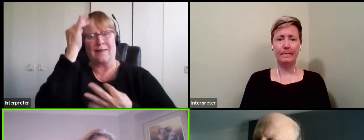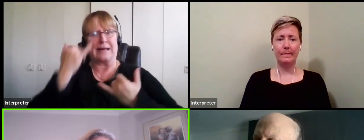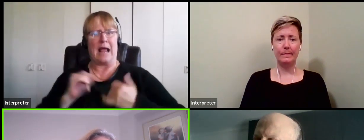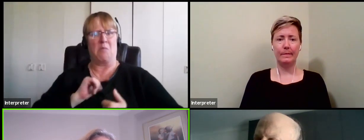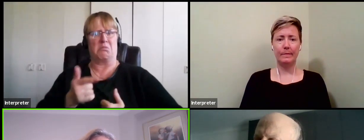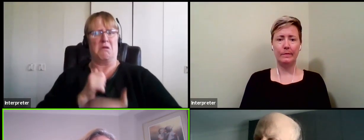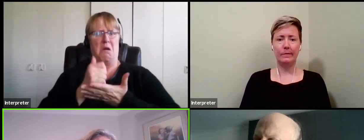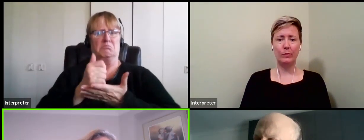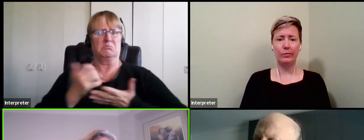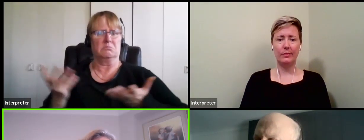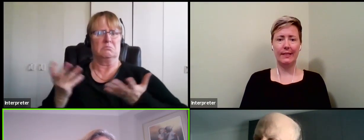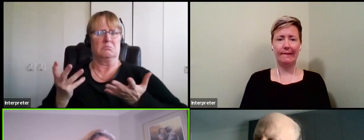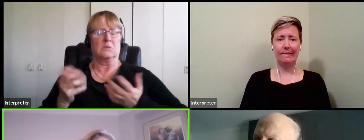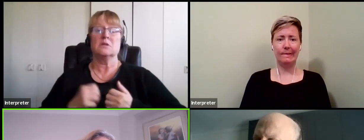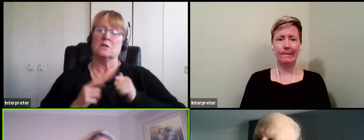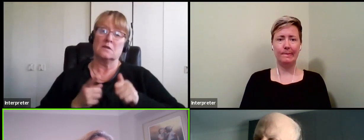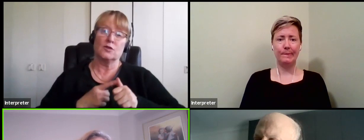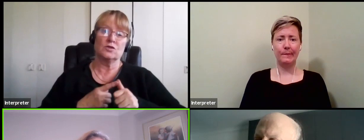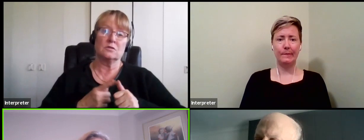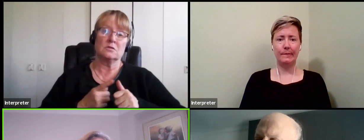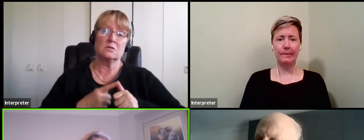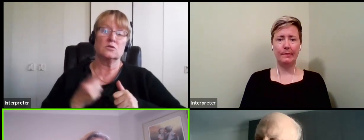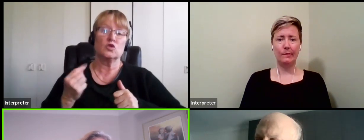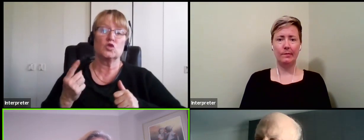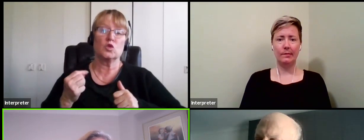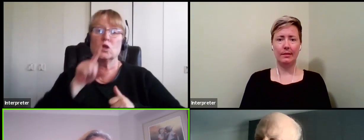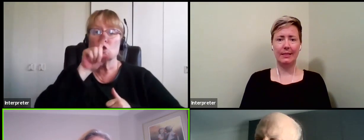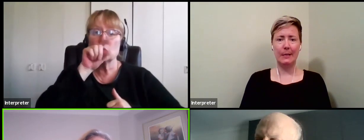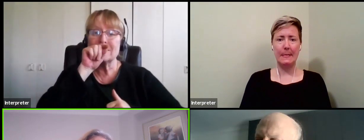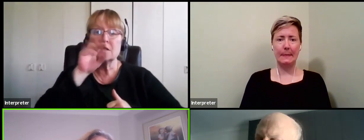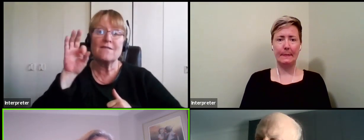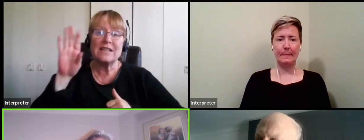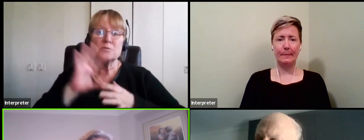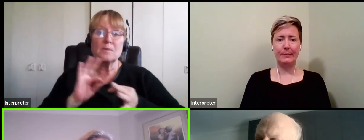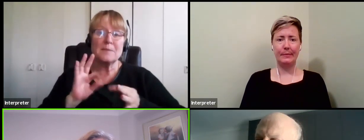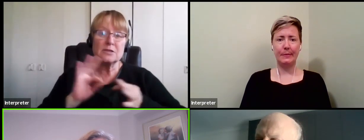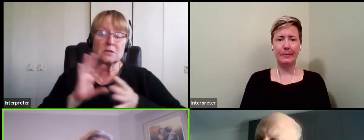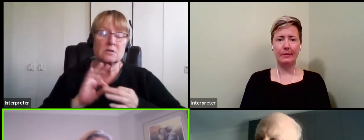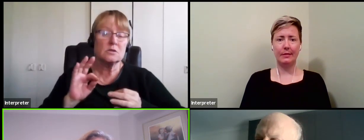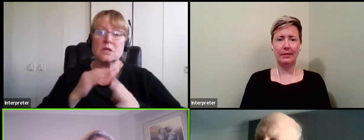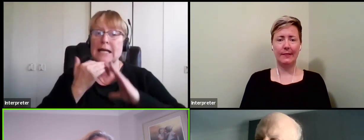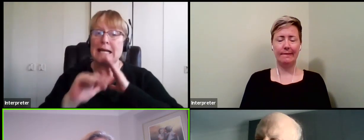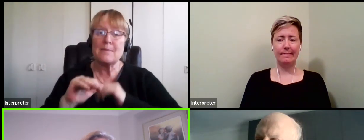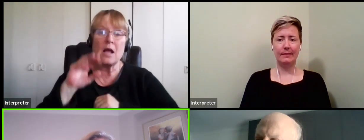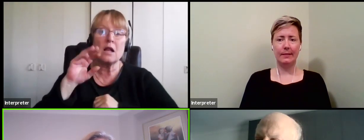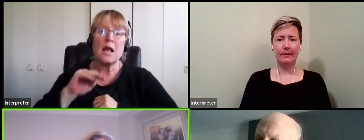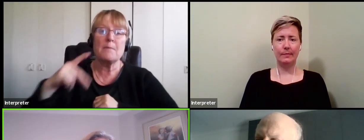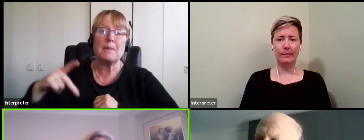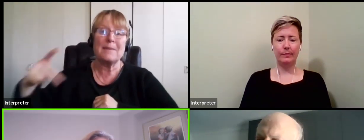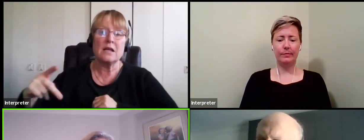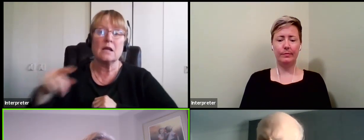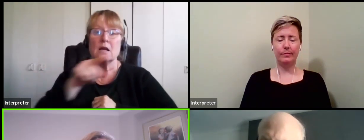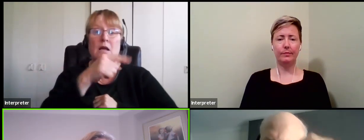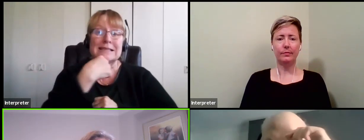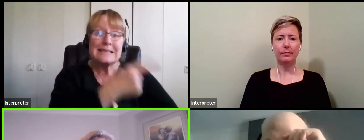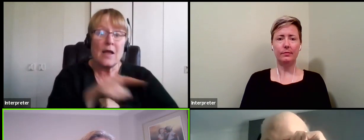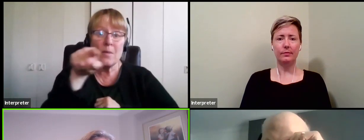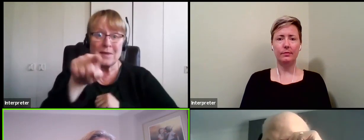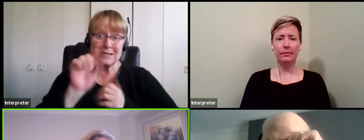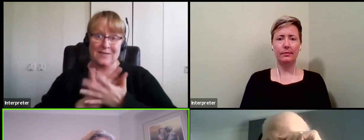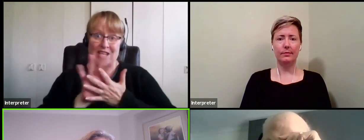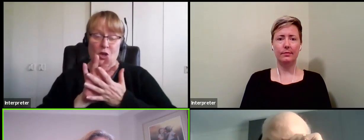help? First of all, we want you to email, tweet, or Facebook message your MPP. Tell them to watch this video, since it will be